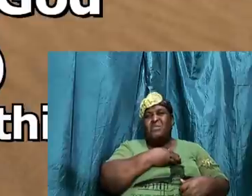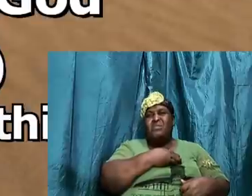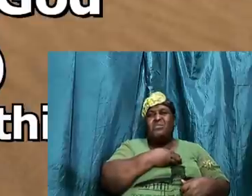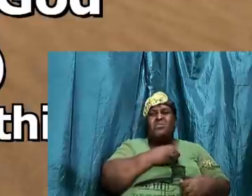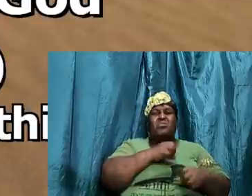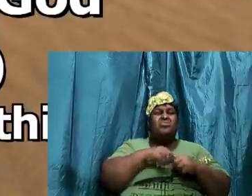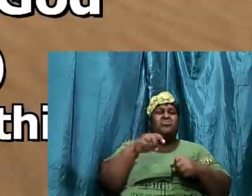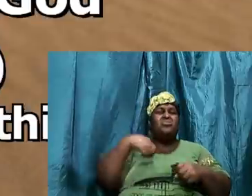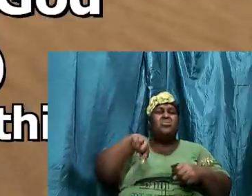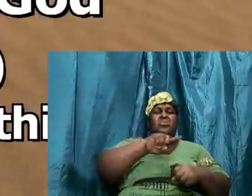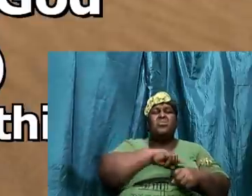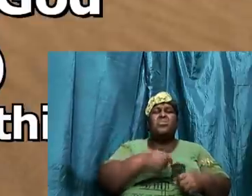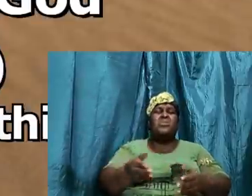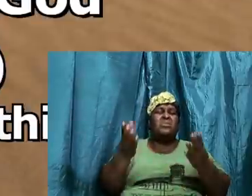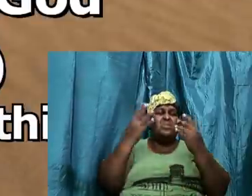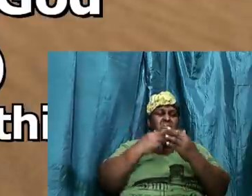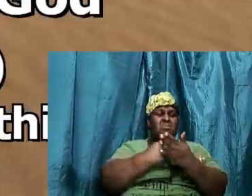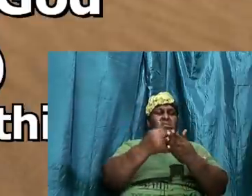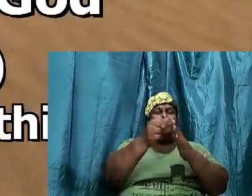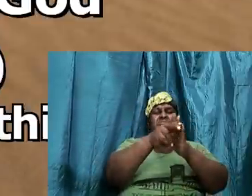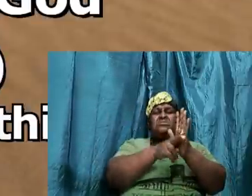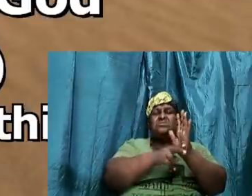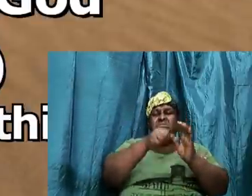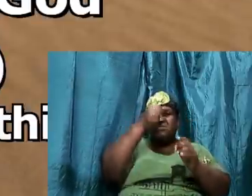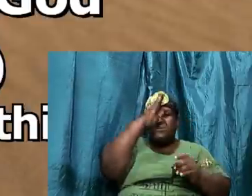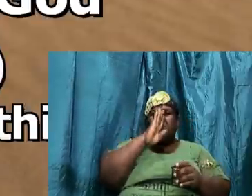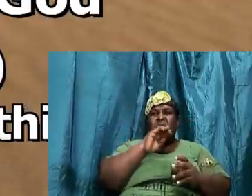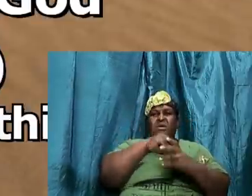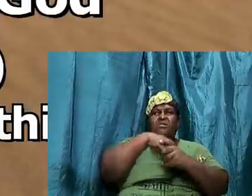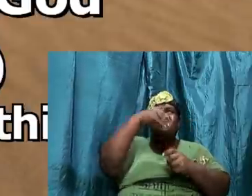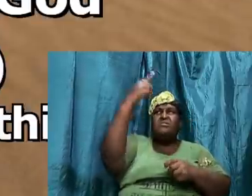the righteousness of God in him.